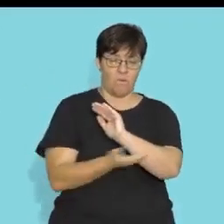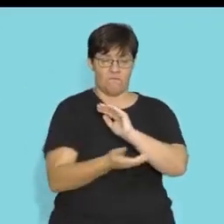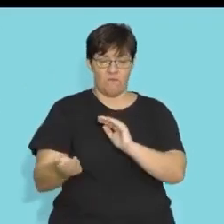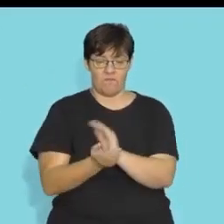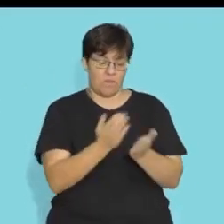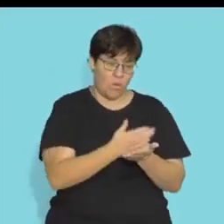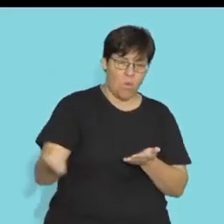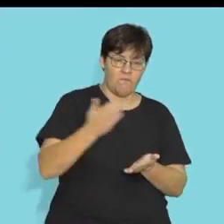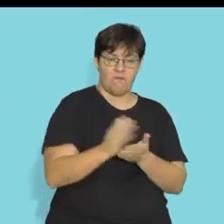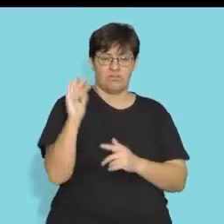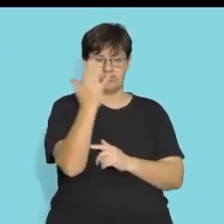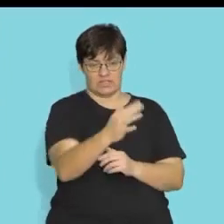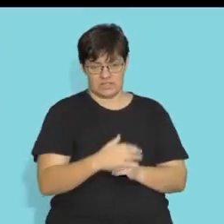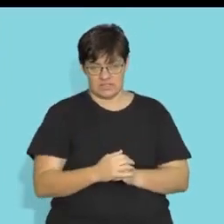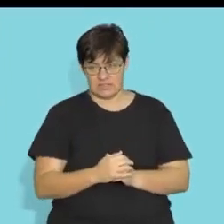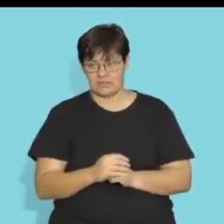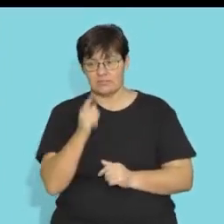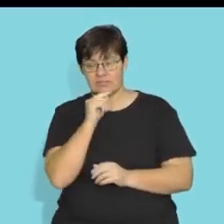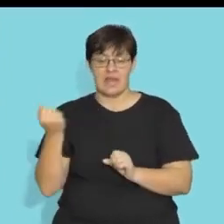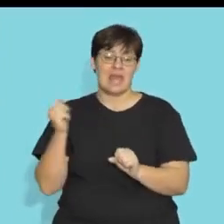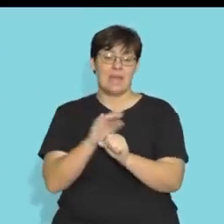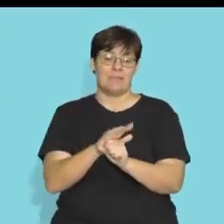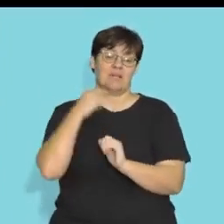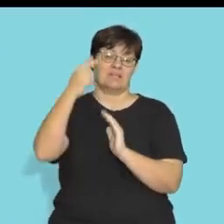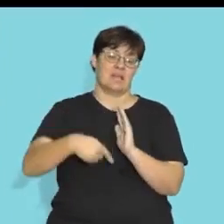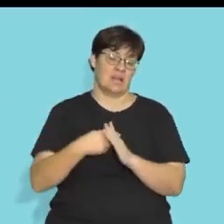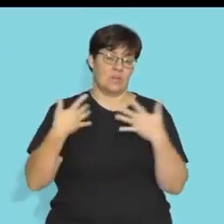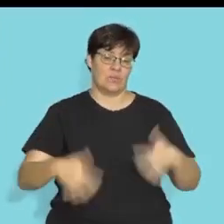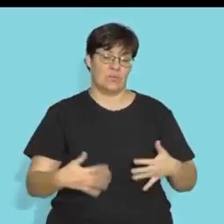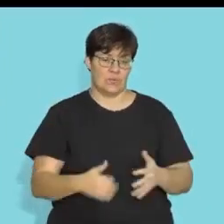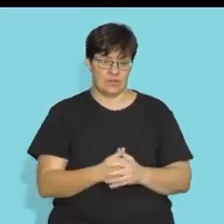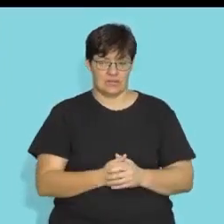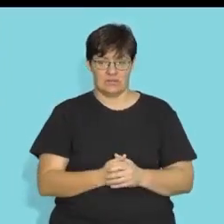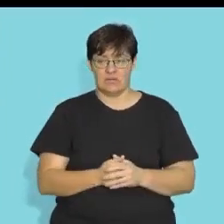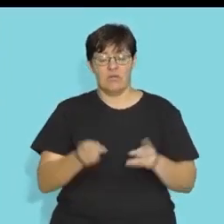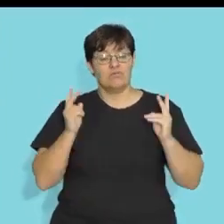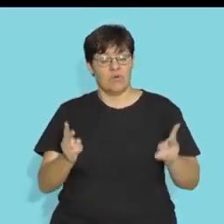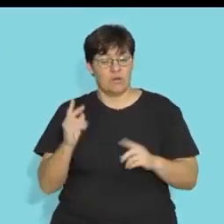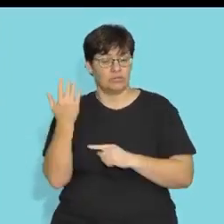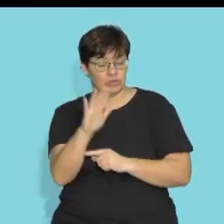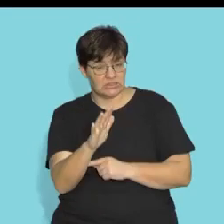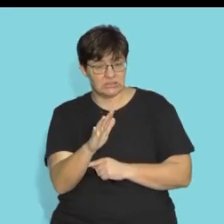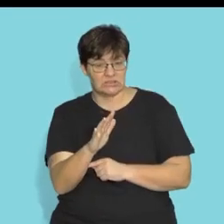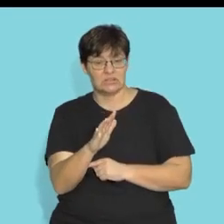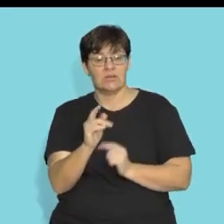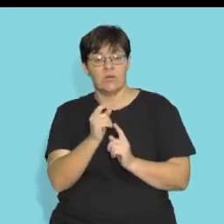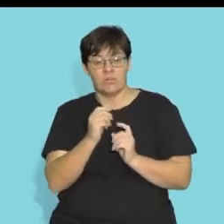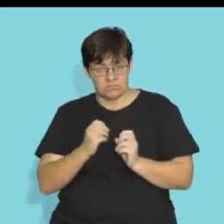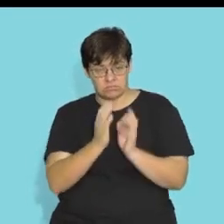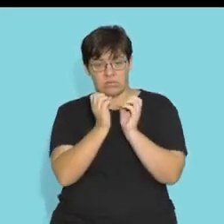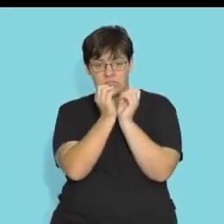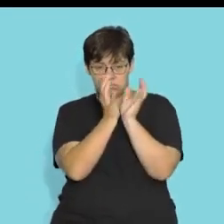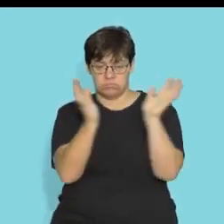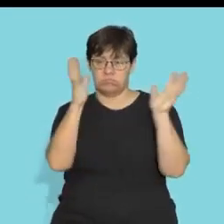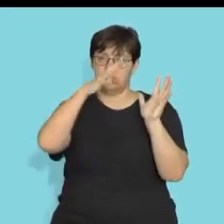Deforestation, guys, again means the removal of trees that has a major impact on the water cycle. Normally,